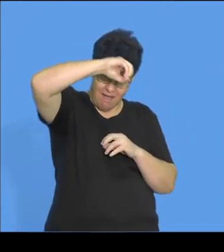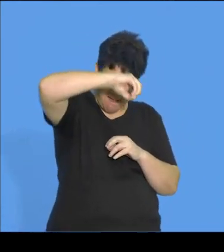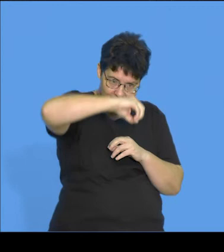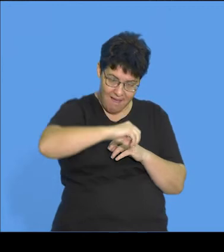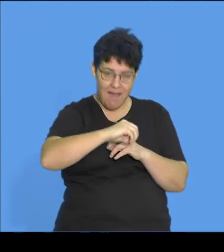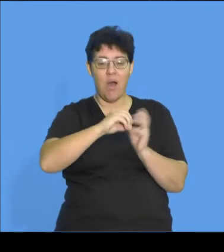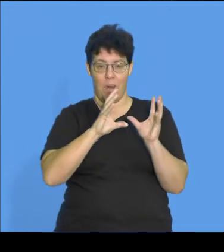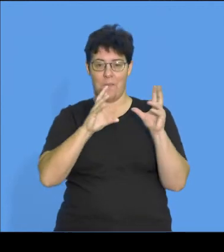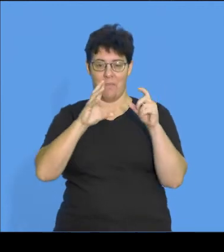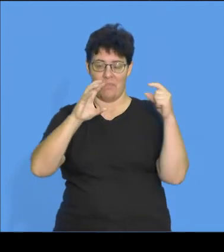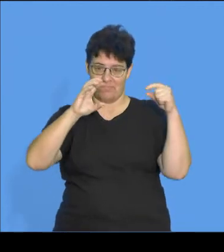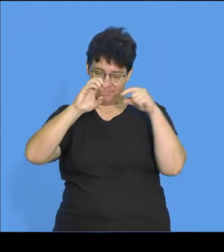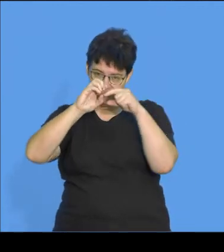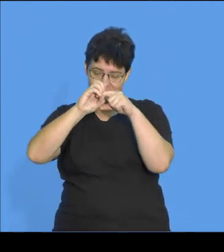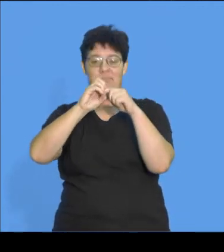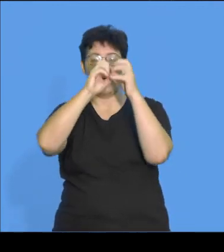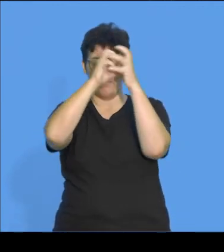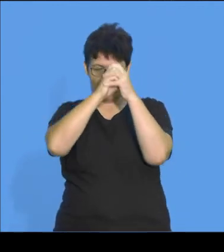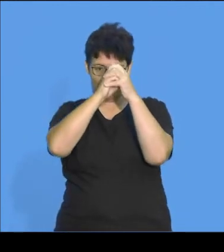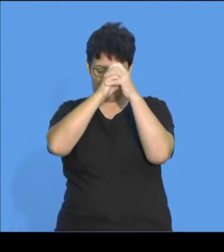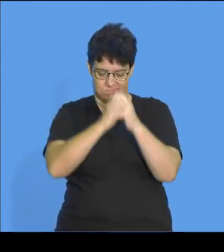lesson, you're able to answer this question.